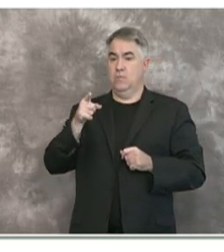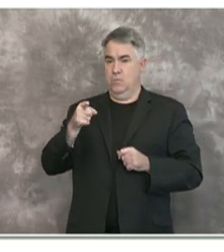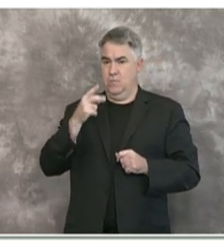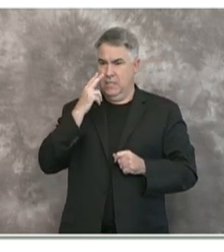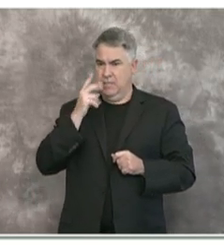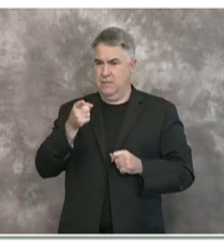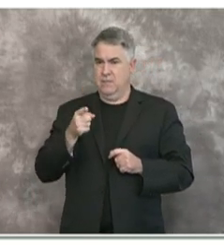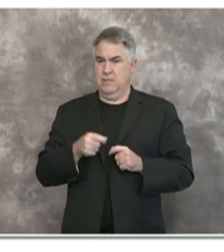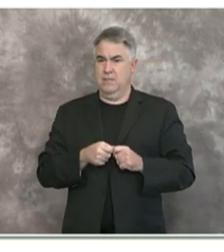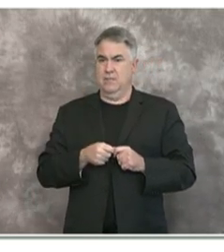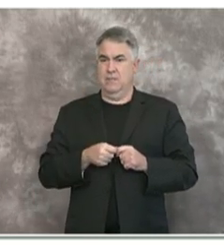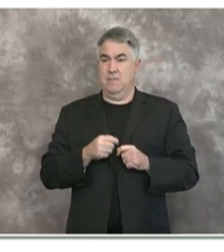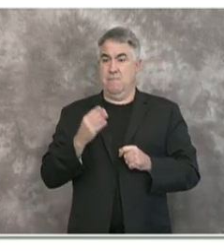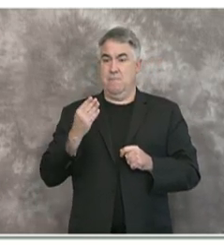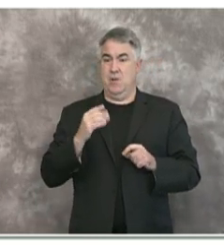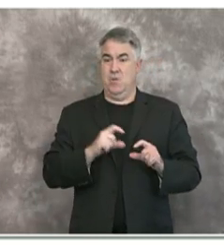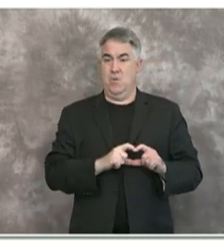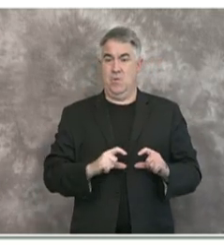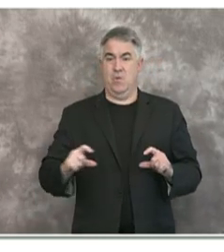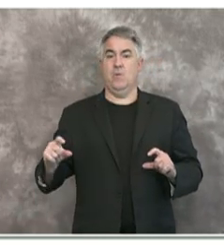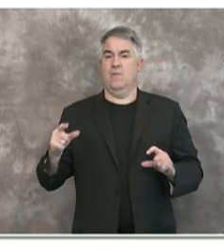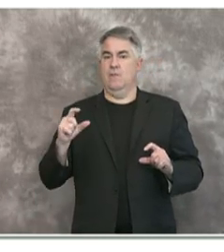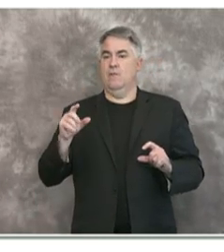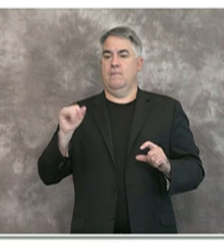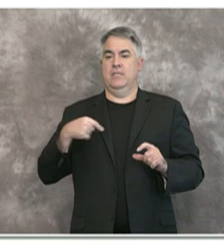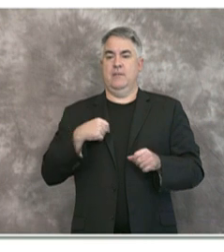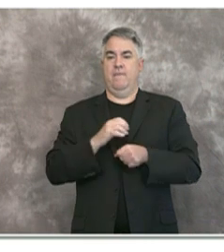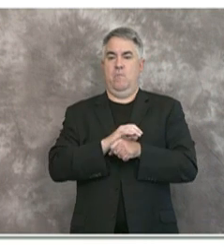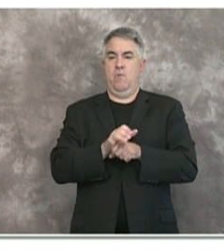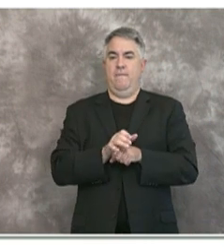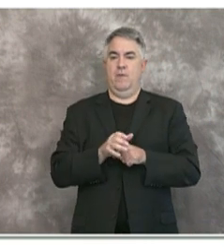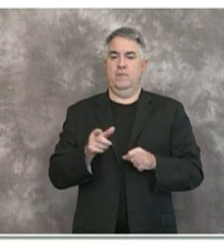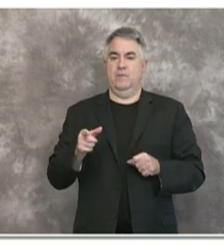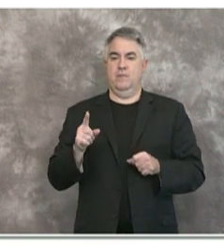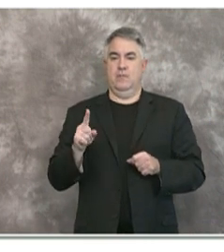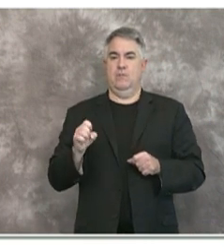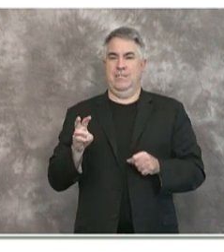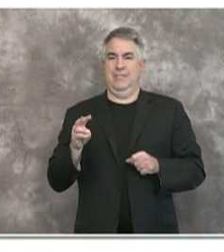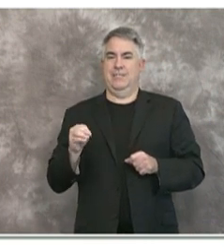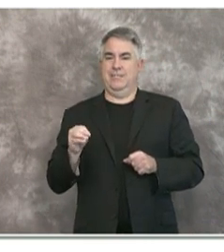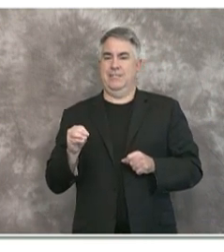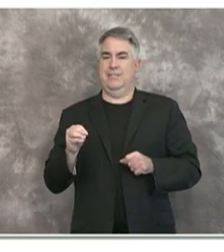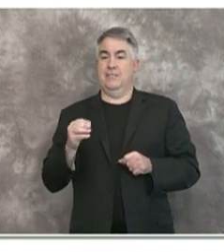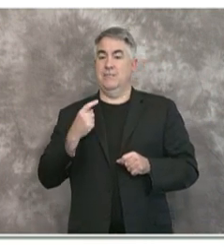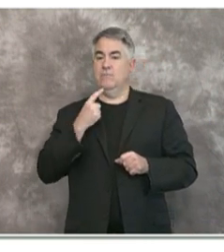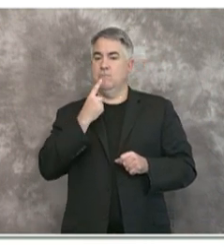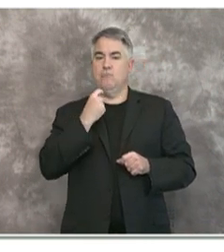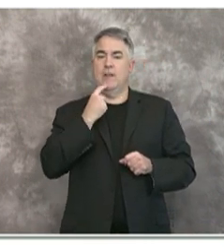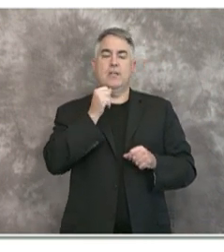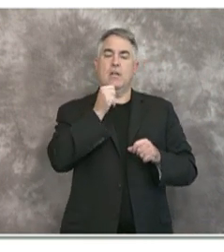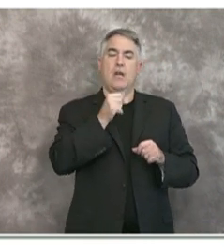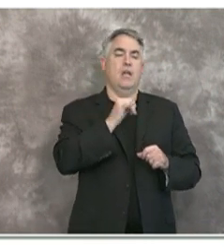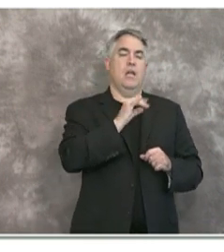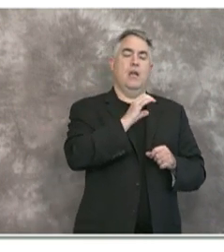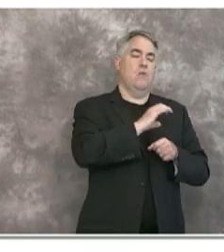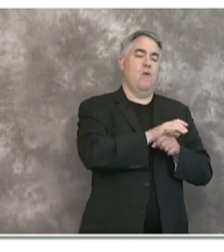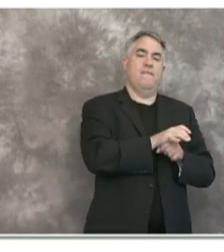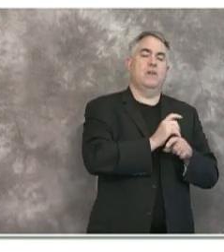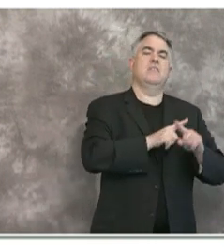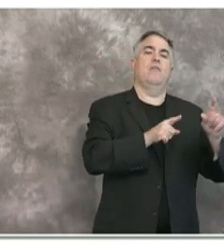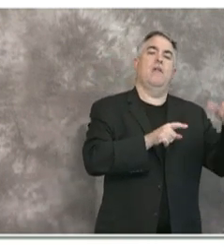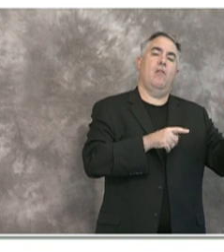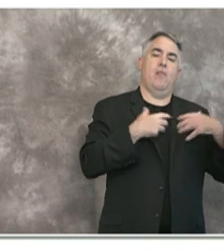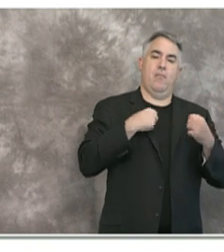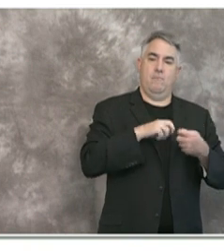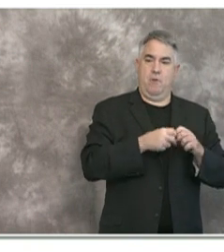the blue representing COVID-related ICUs at 160, the red representing non-COVID ICUs for a